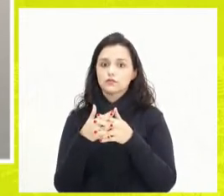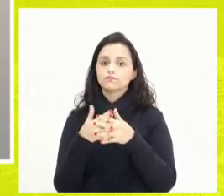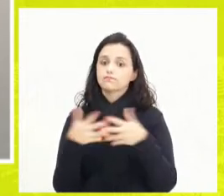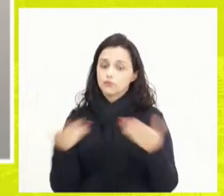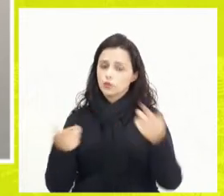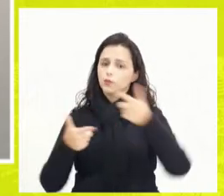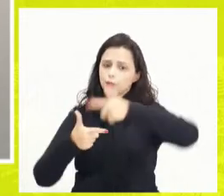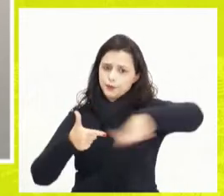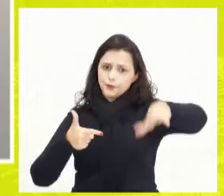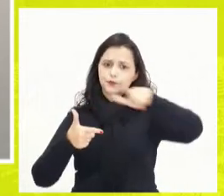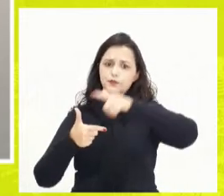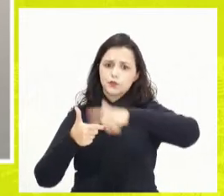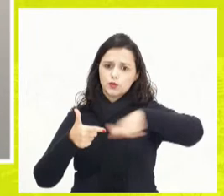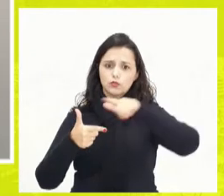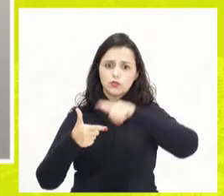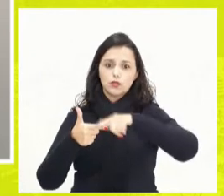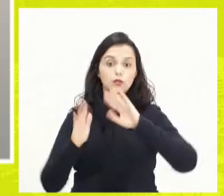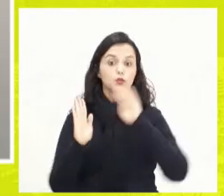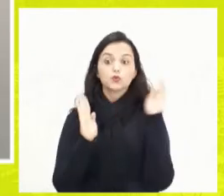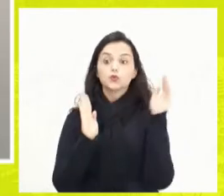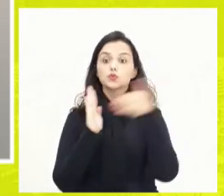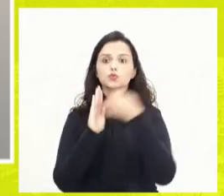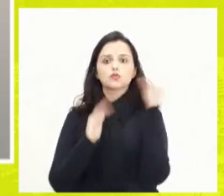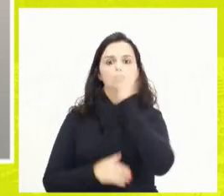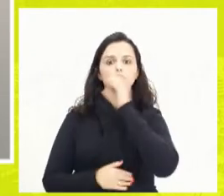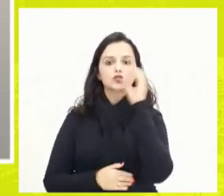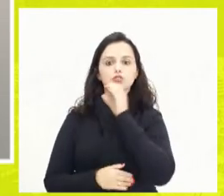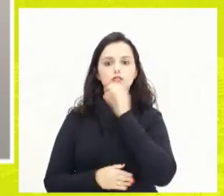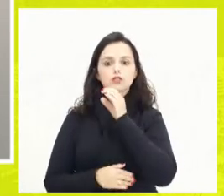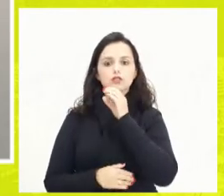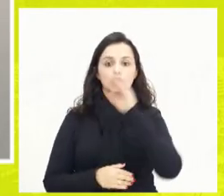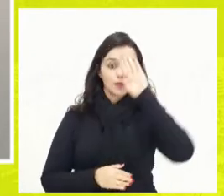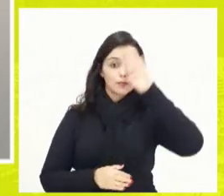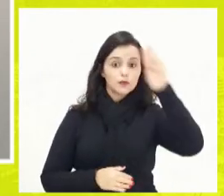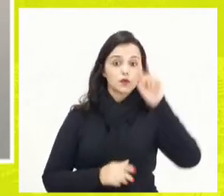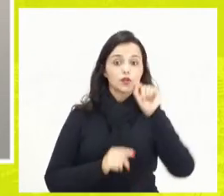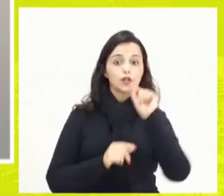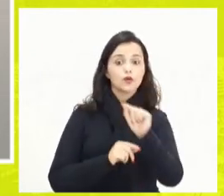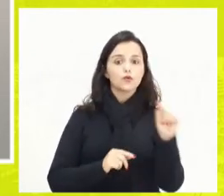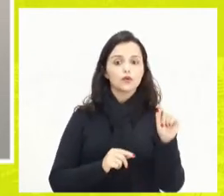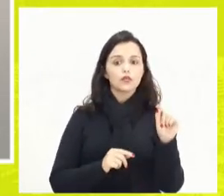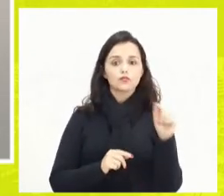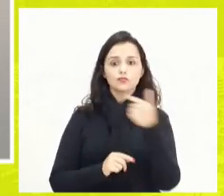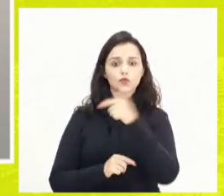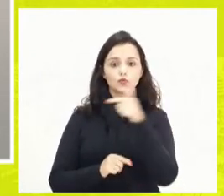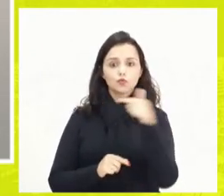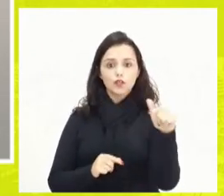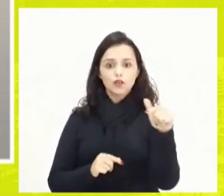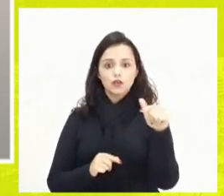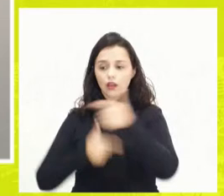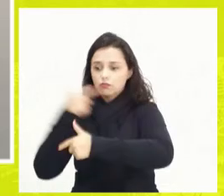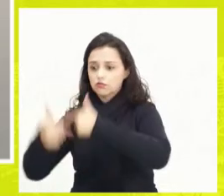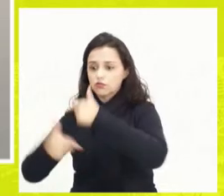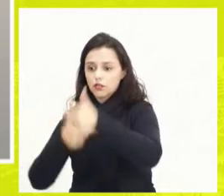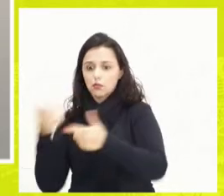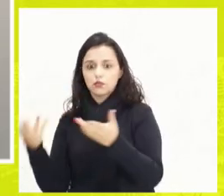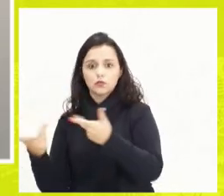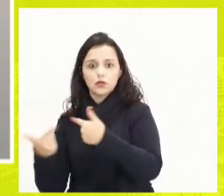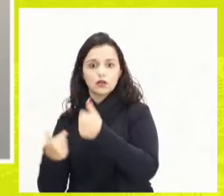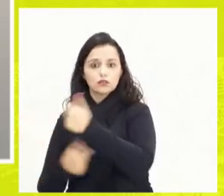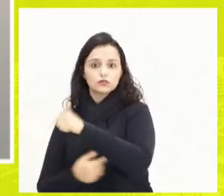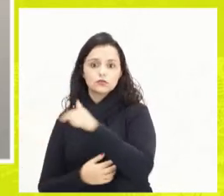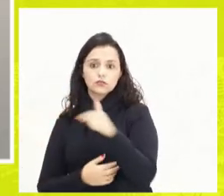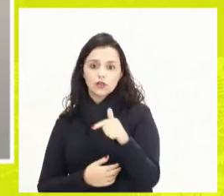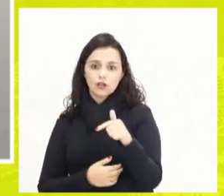everything is urgent everything is a problem there's no priority there's no priority the work is not good a communication